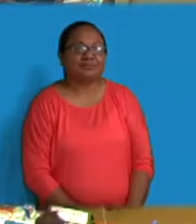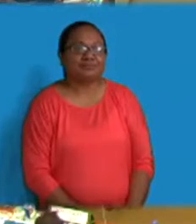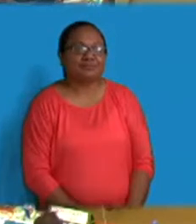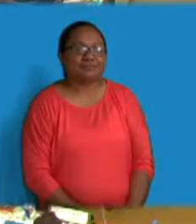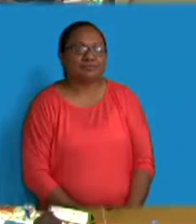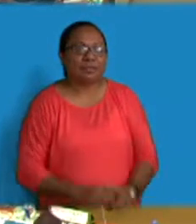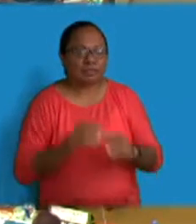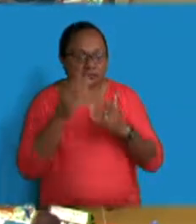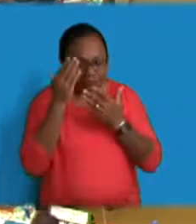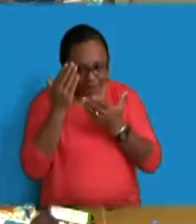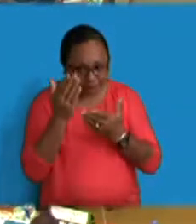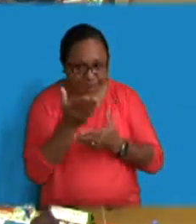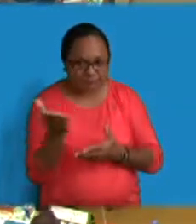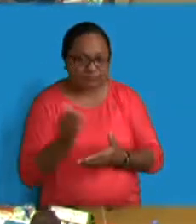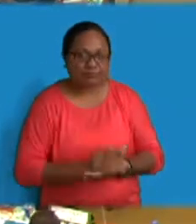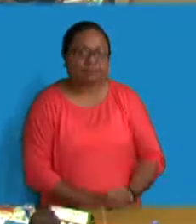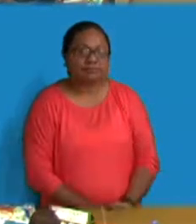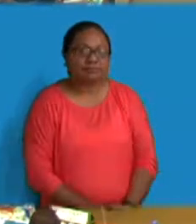Honourable